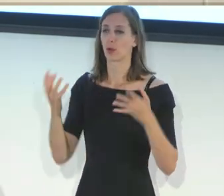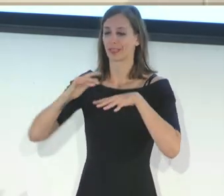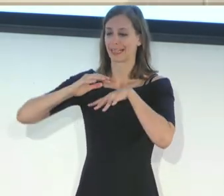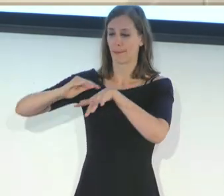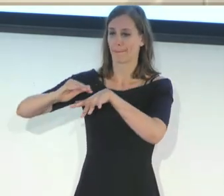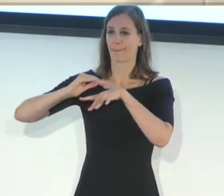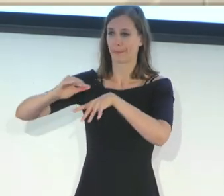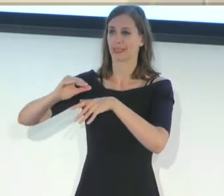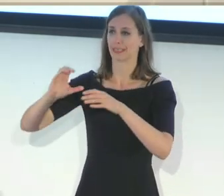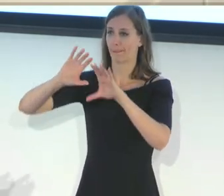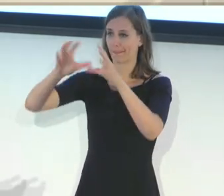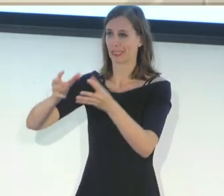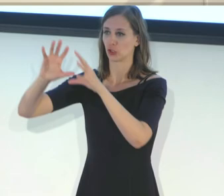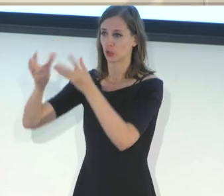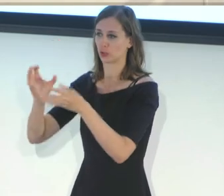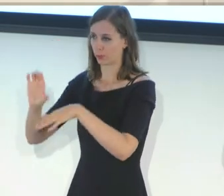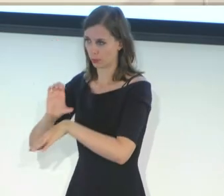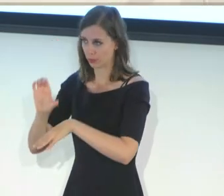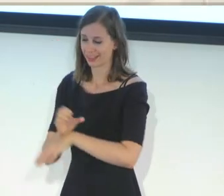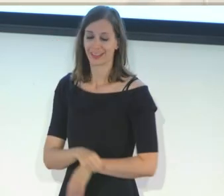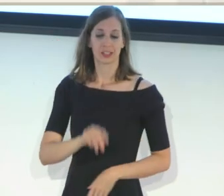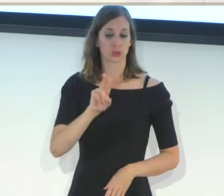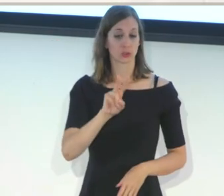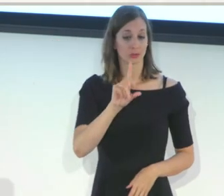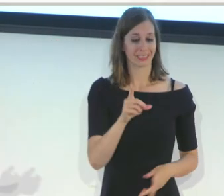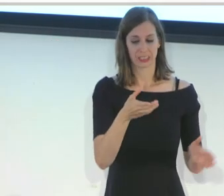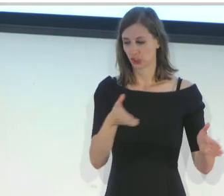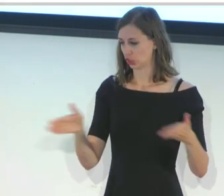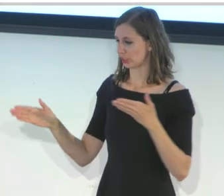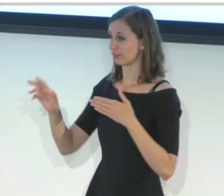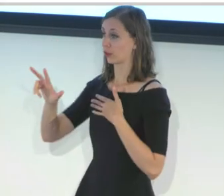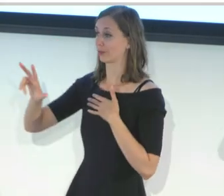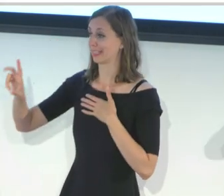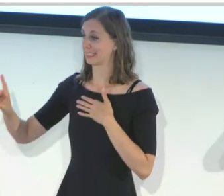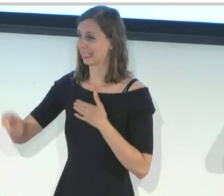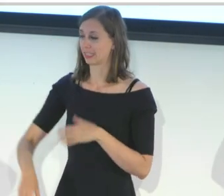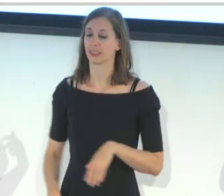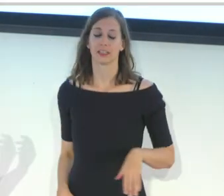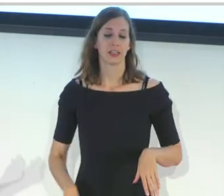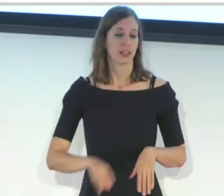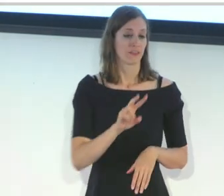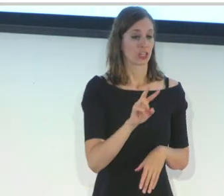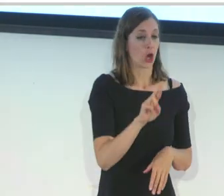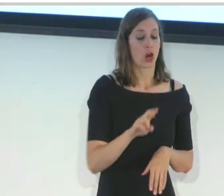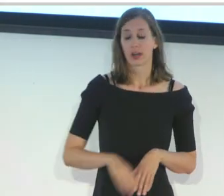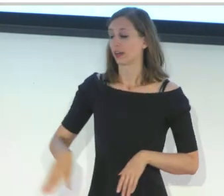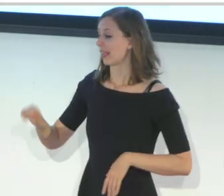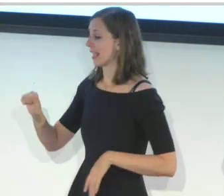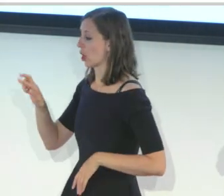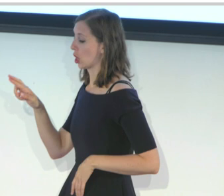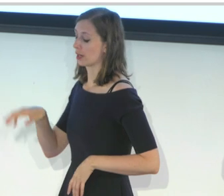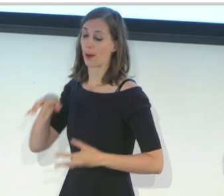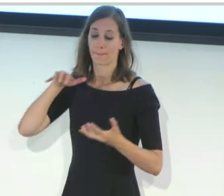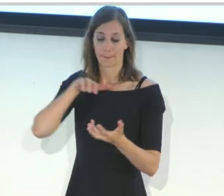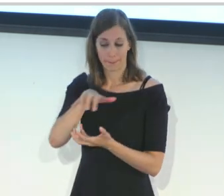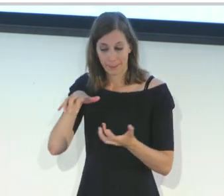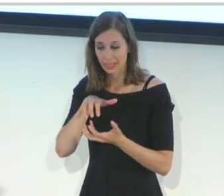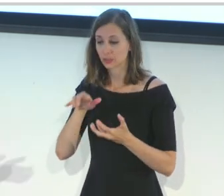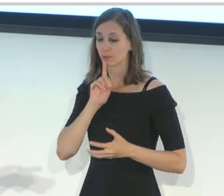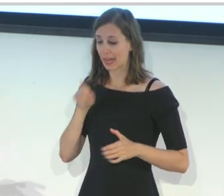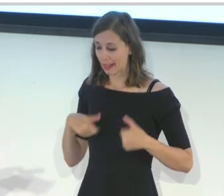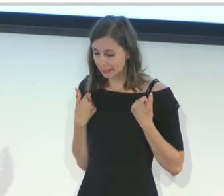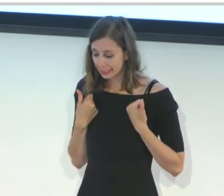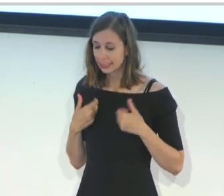away from binaries like 2D to 3D, augmented versus virtual versus mixed reality, whether something